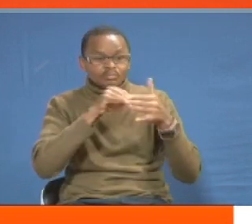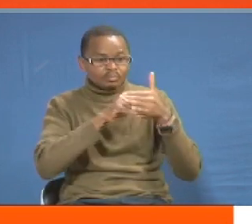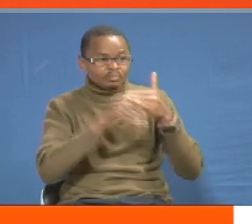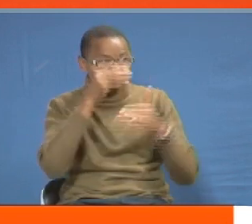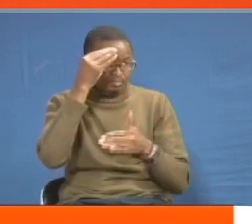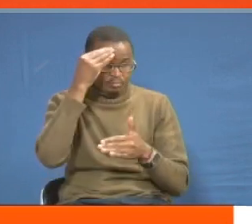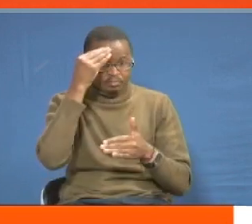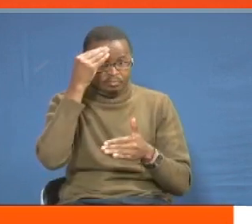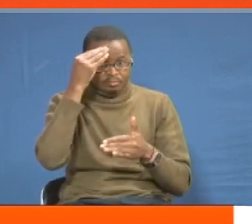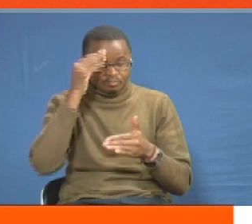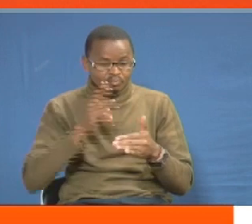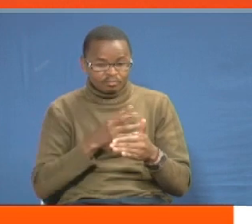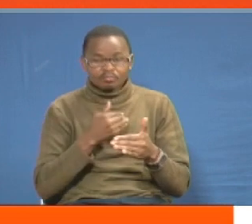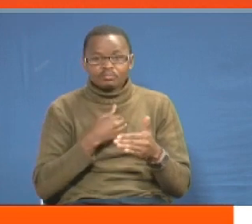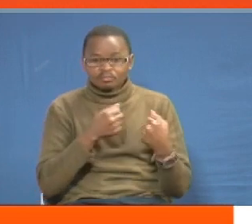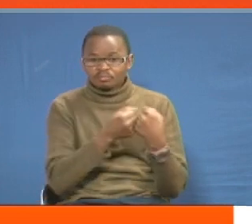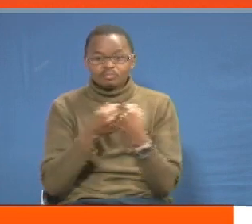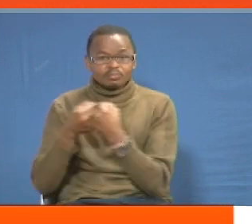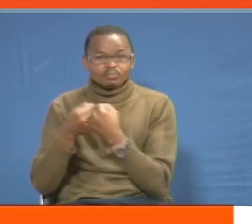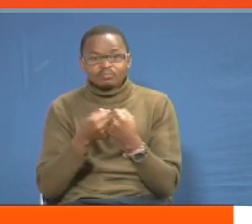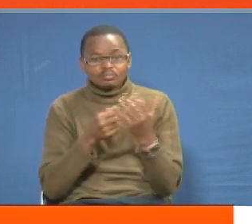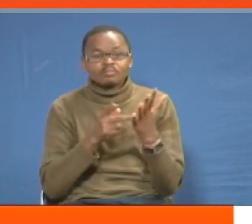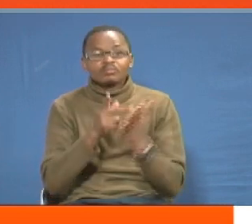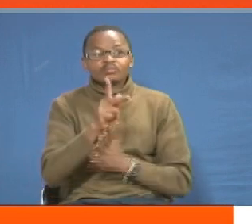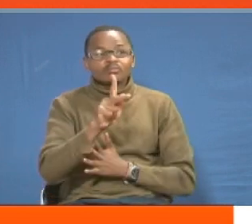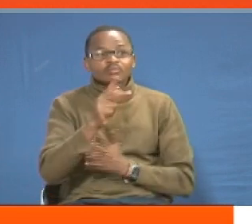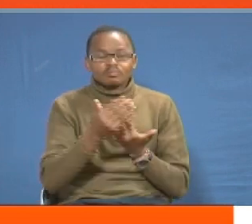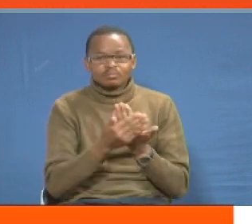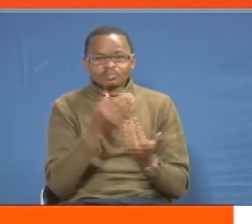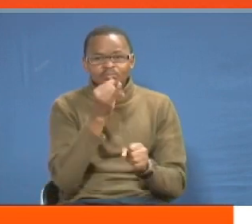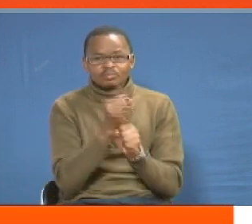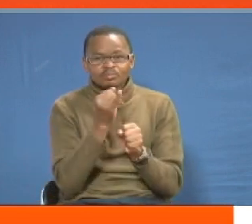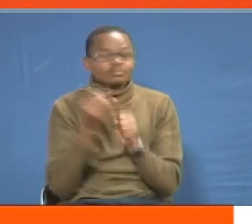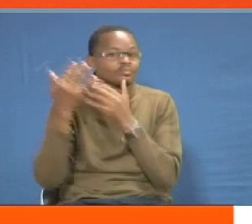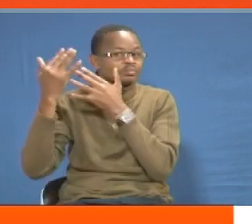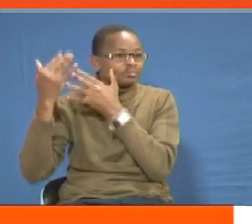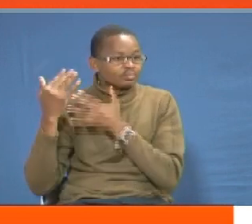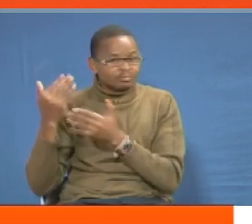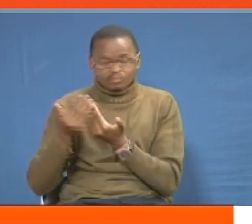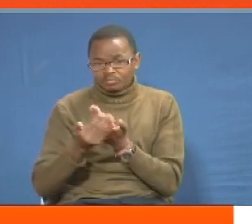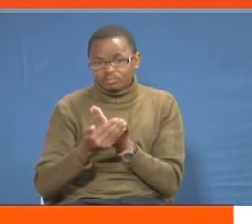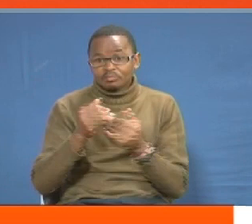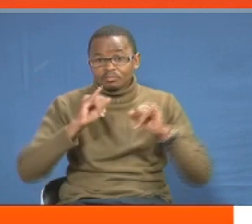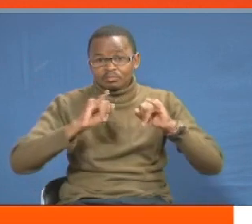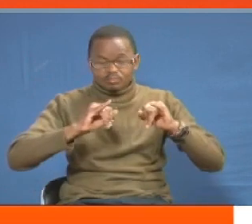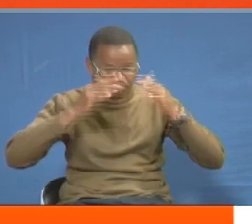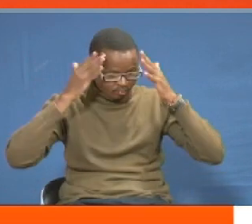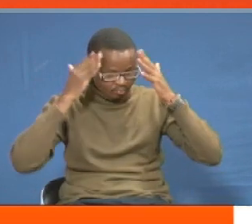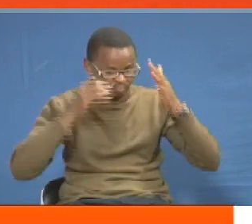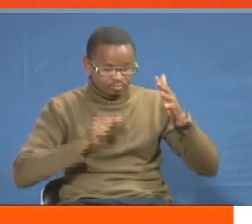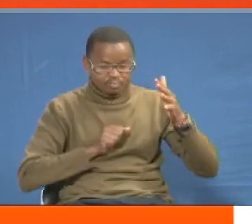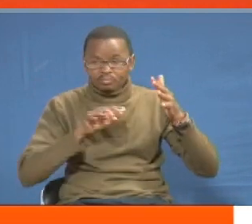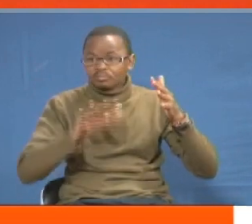trying to access education. We still have the challenge of unpaid care work and burden of care that still devolves